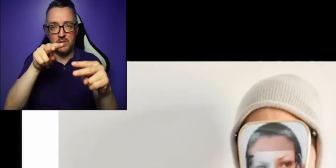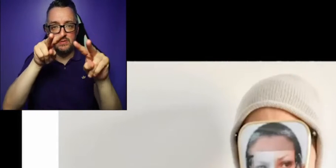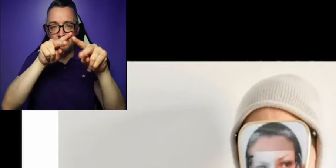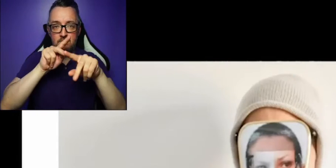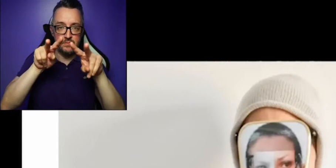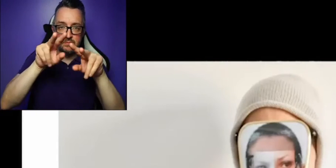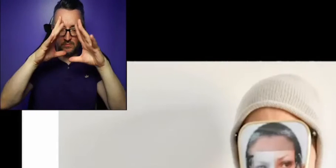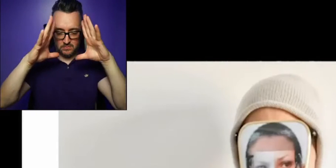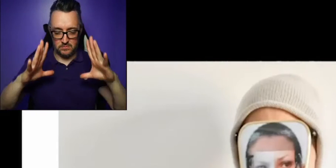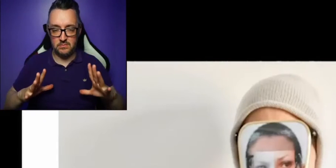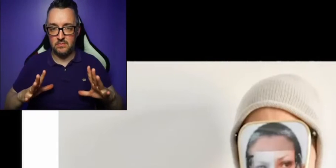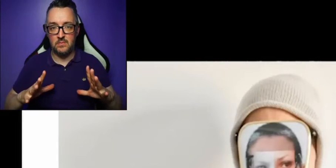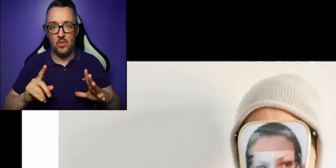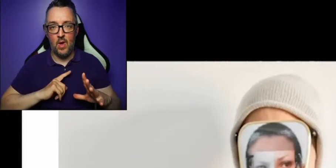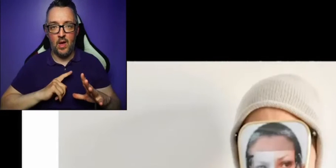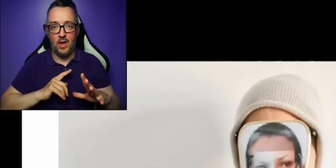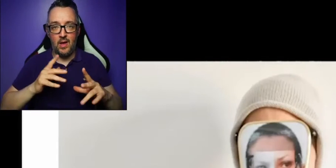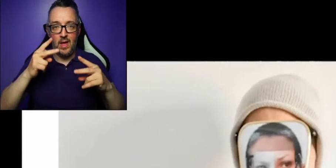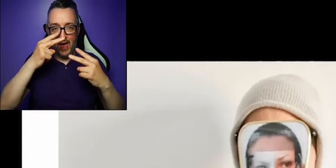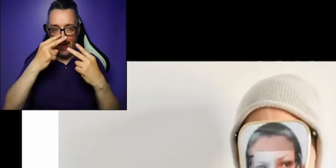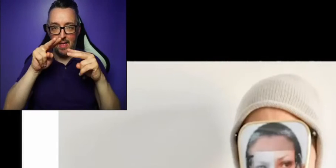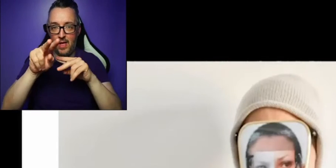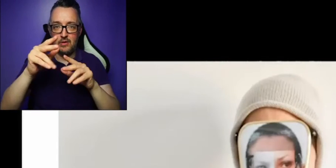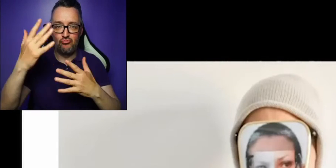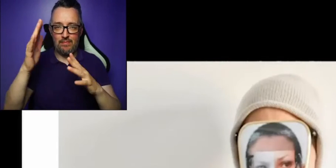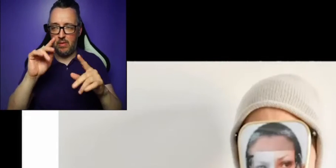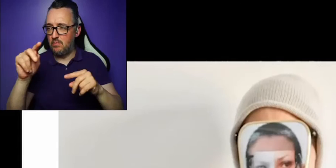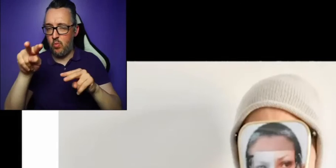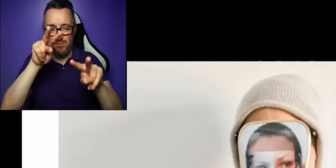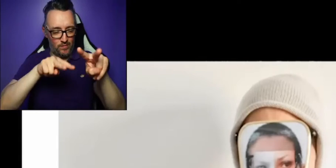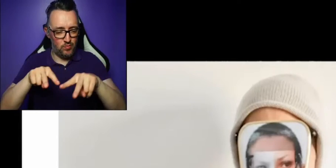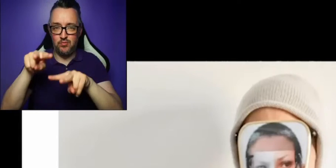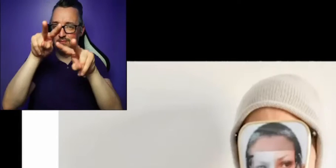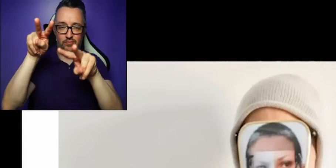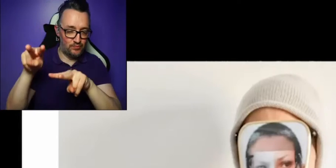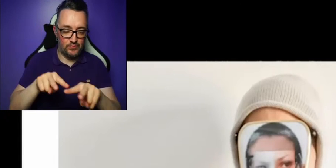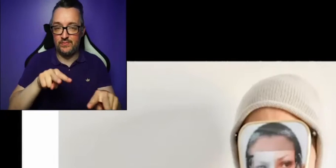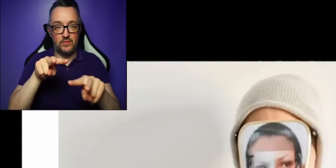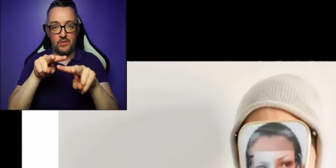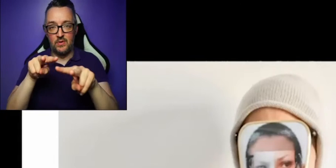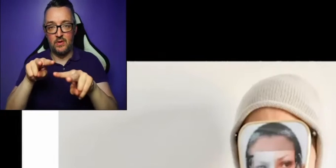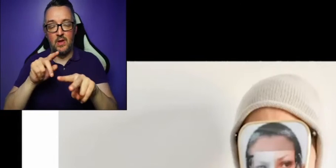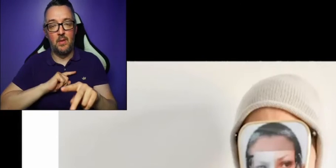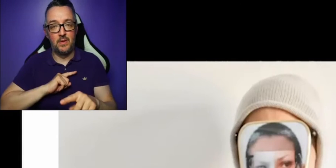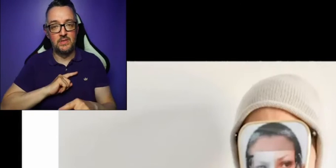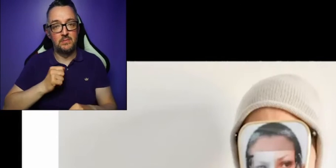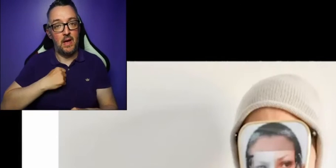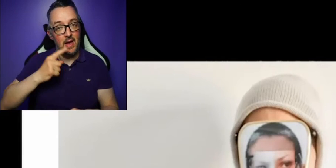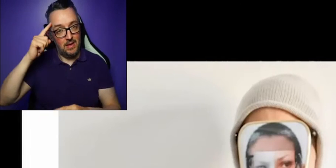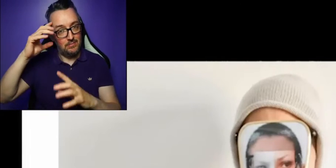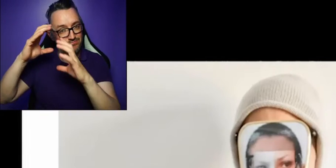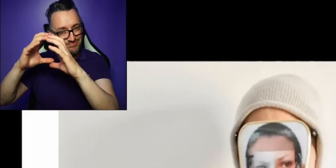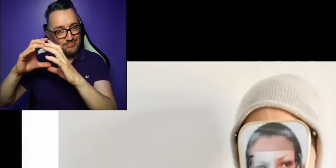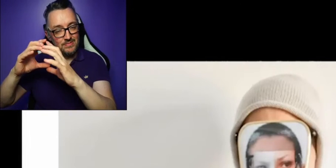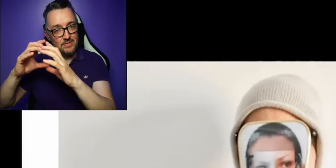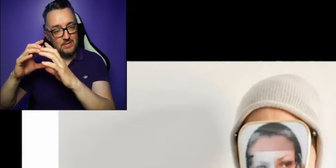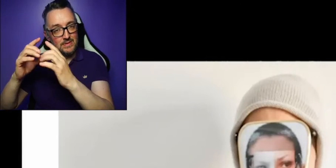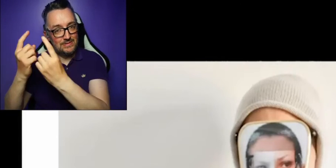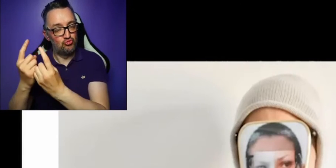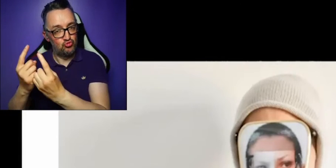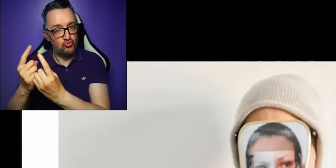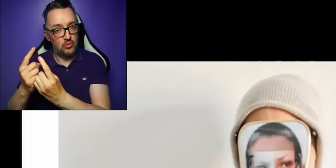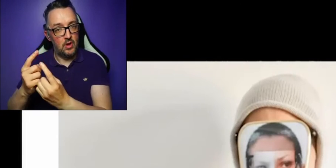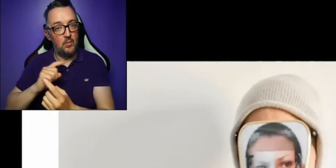enough because of all the movement and the reflections. This is to do with my part of my neurological